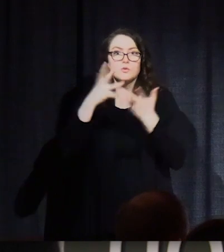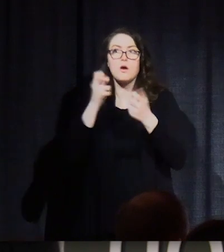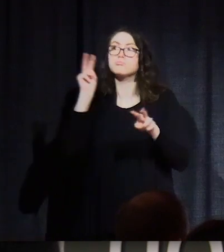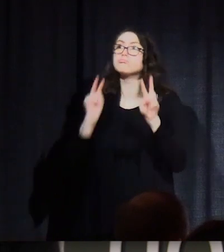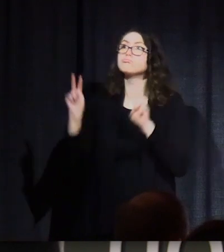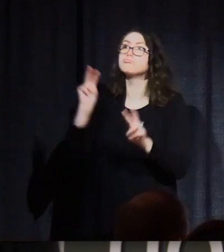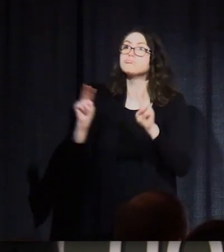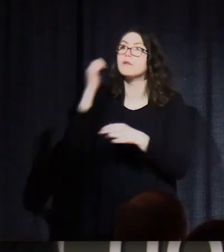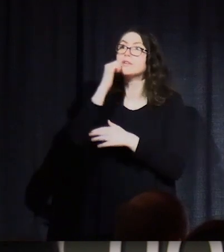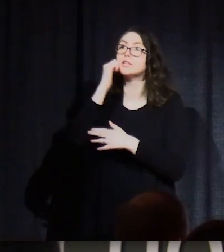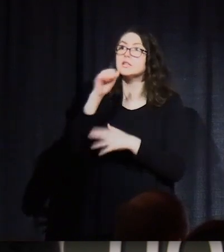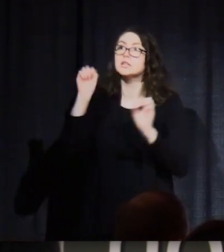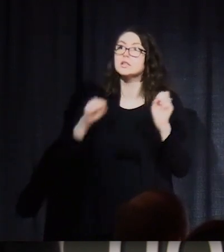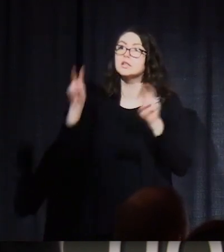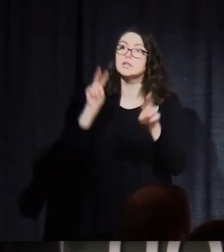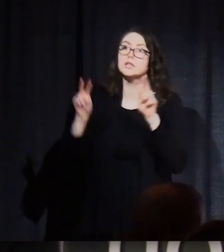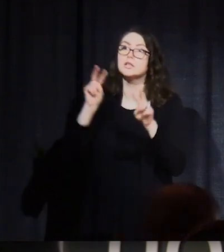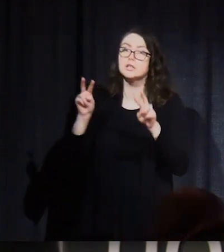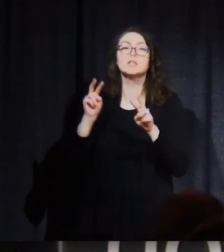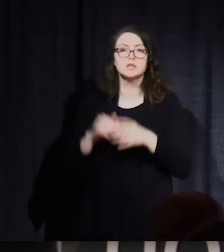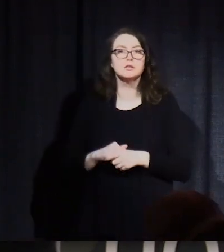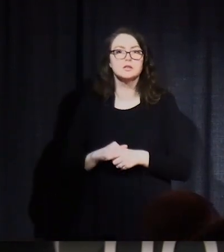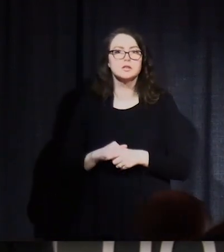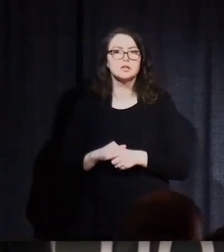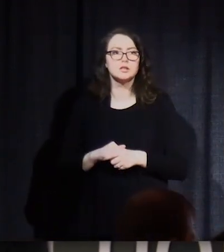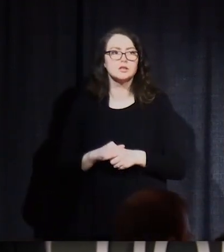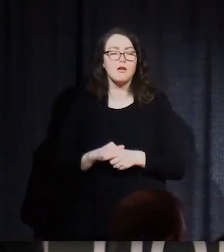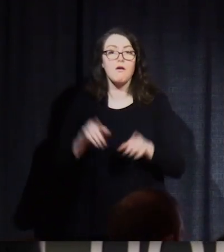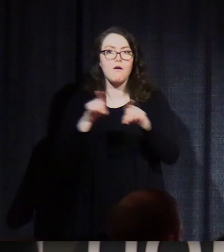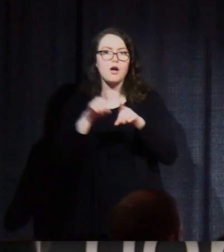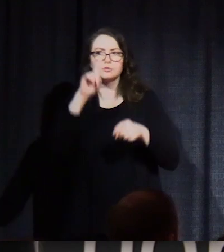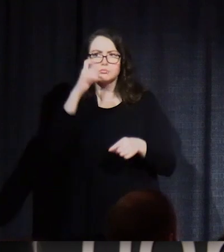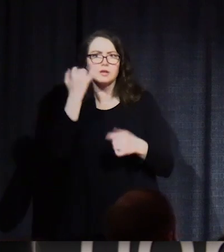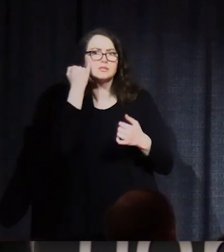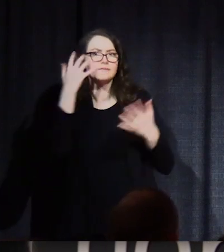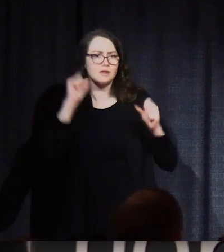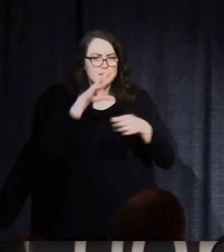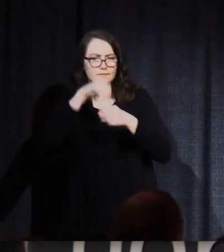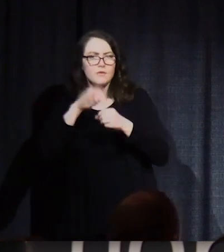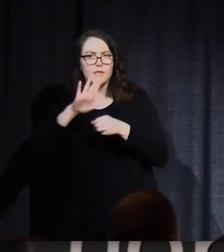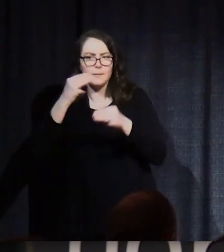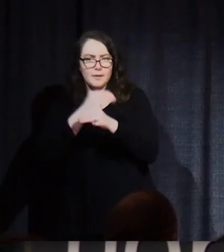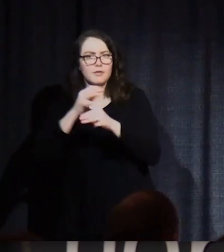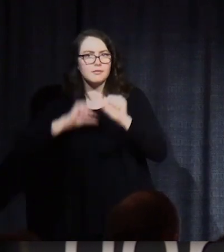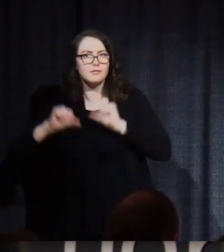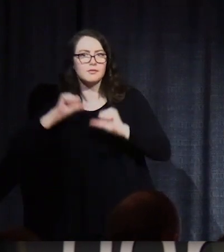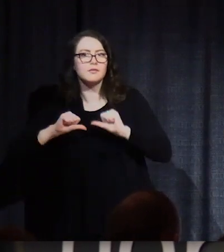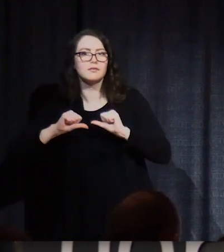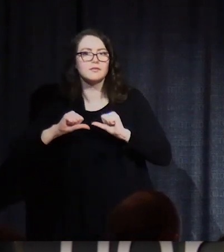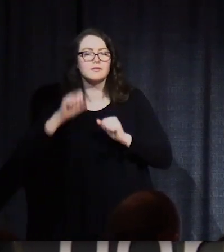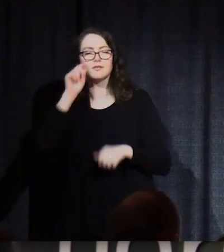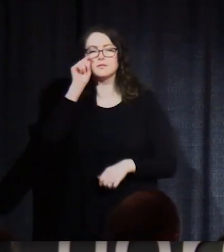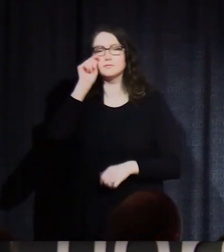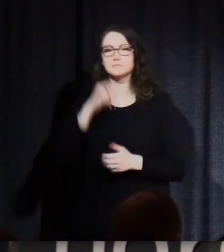producing. And they asked if they could incorporate it into their math and sciences class to learn more. As I was